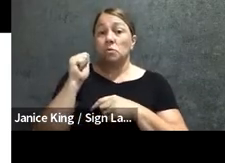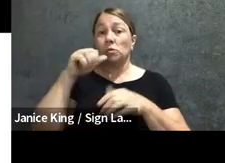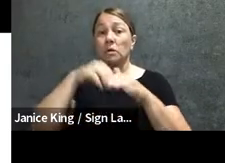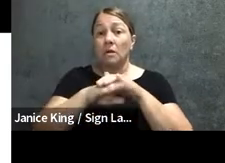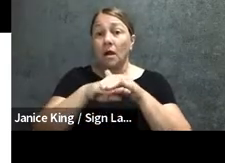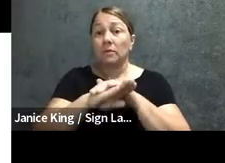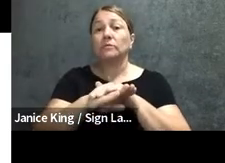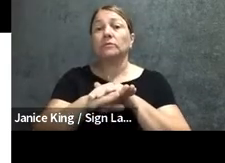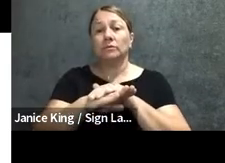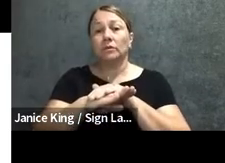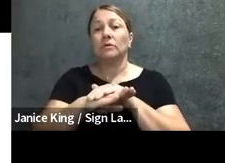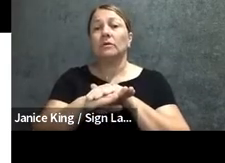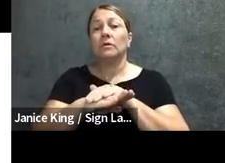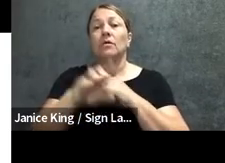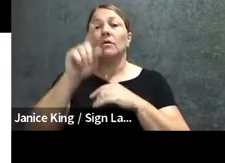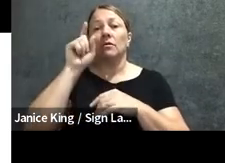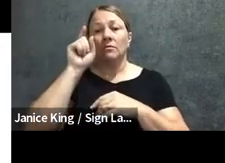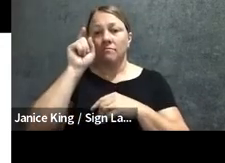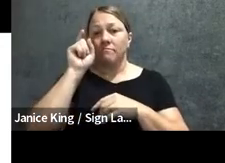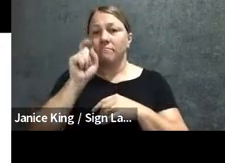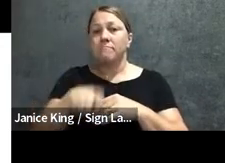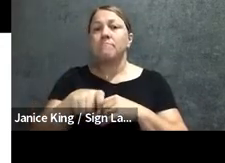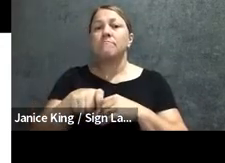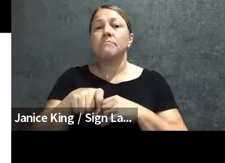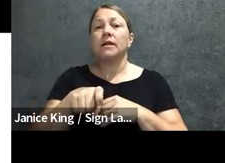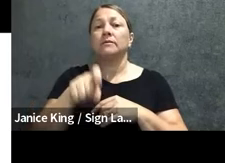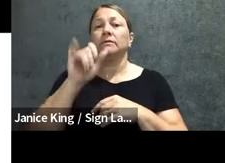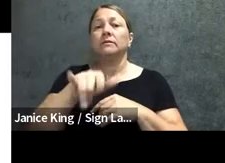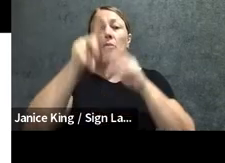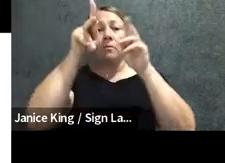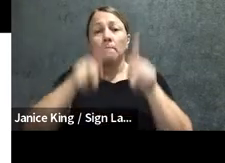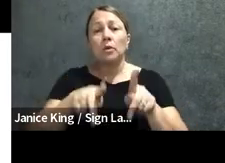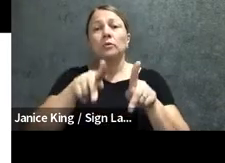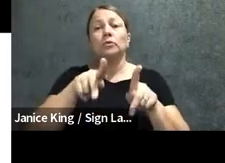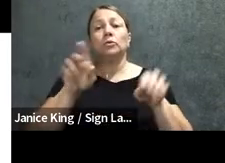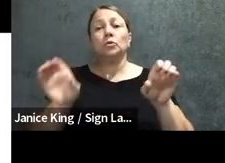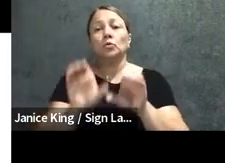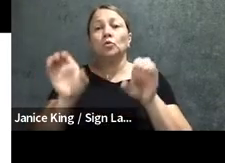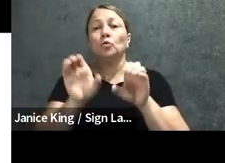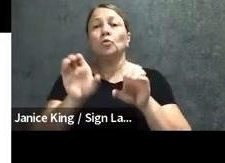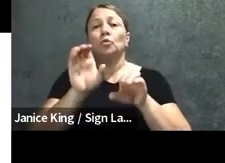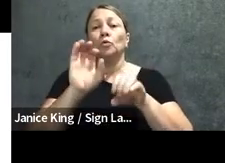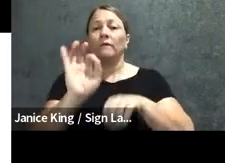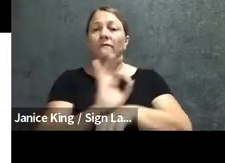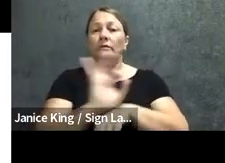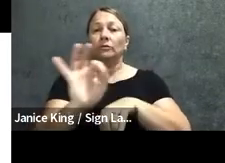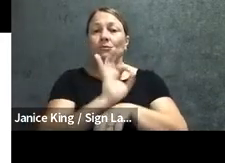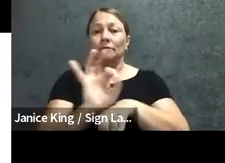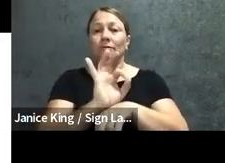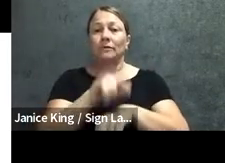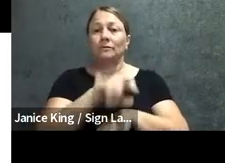meet production standards. In other words, a person has to be able to do the essential functions of the job. They can